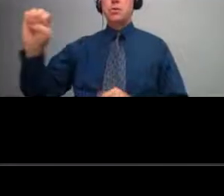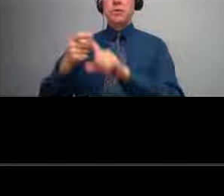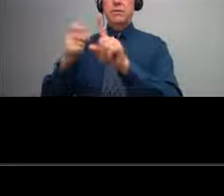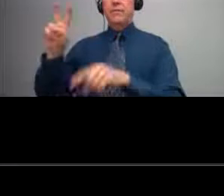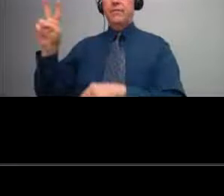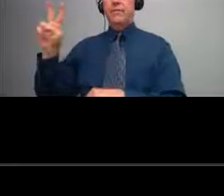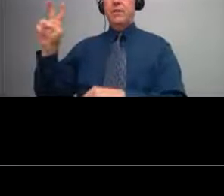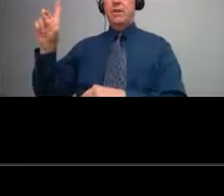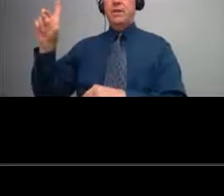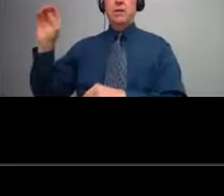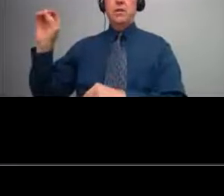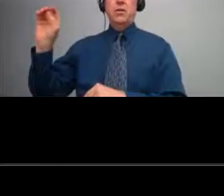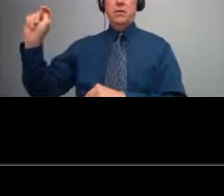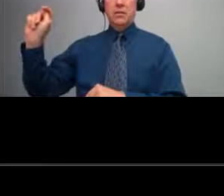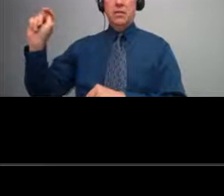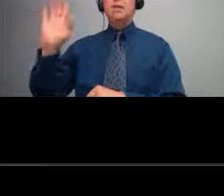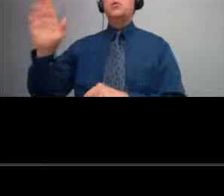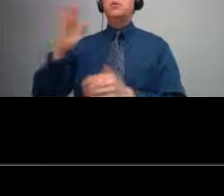the environmental assessment.